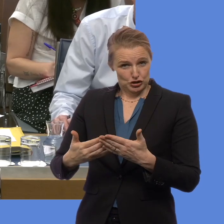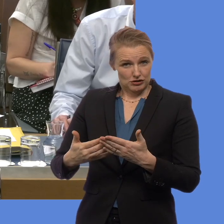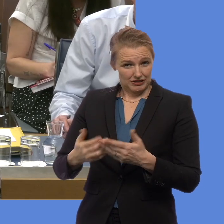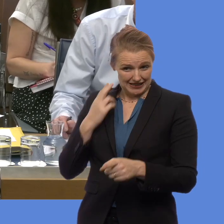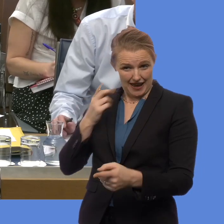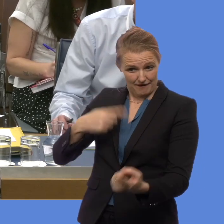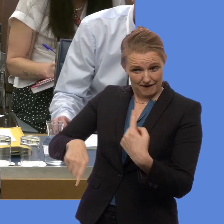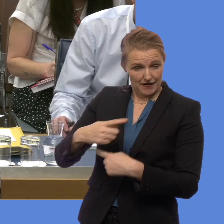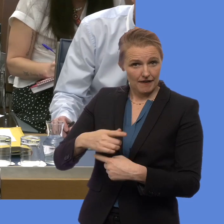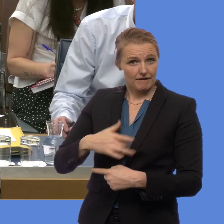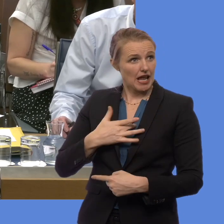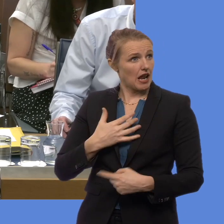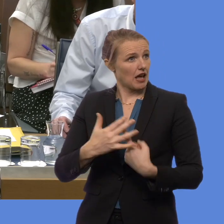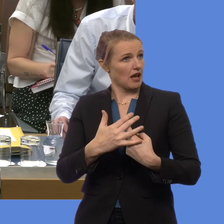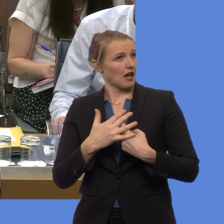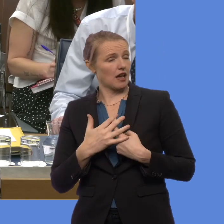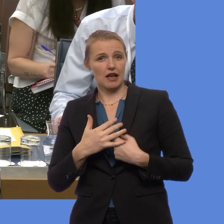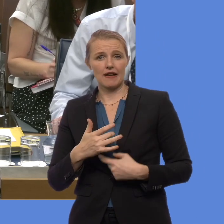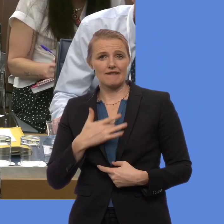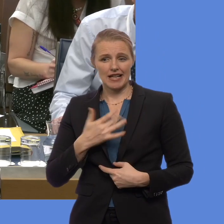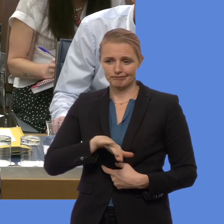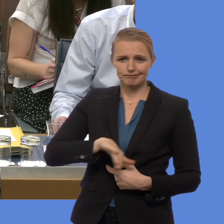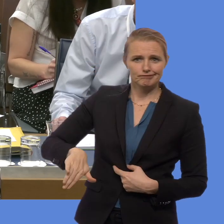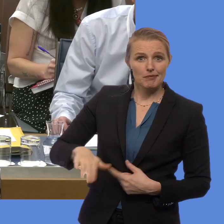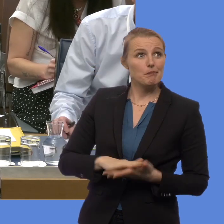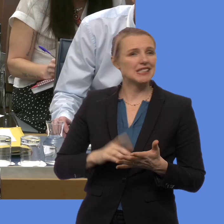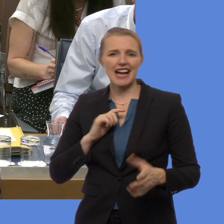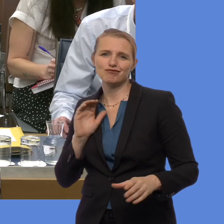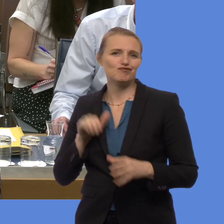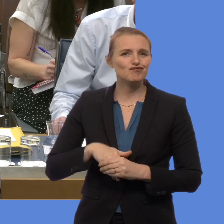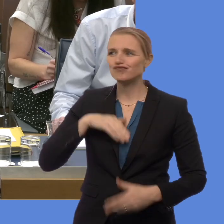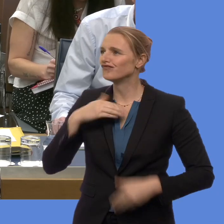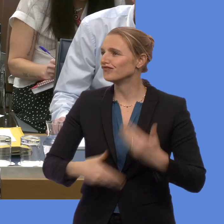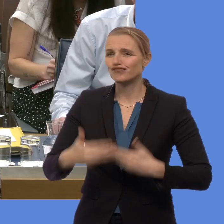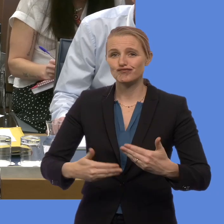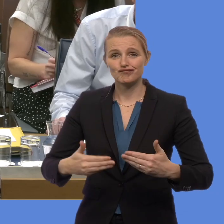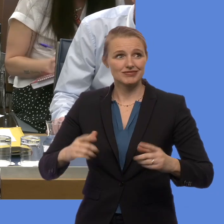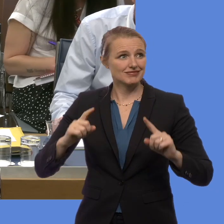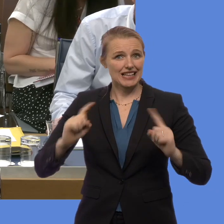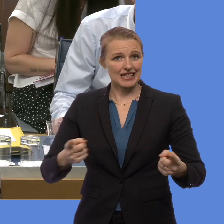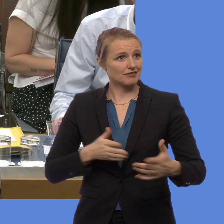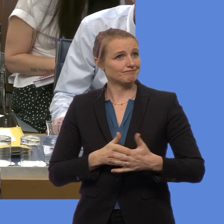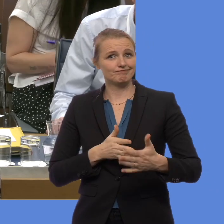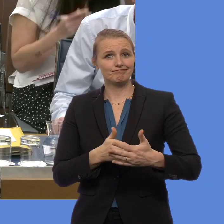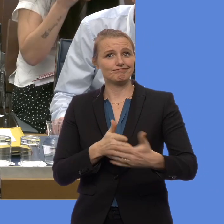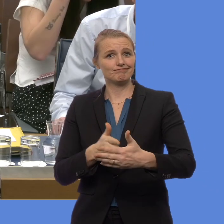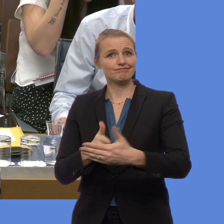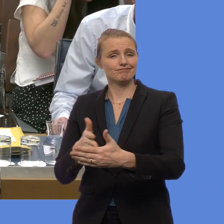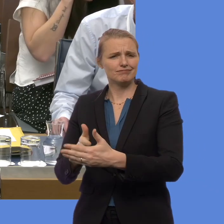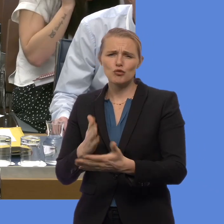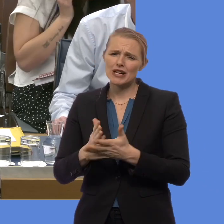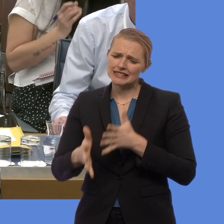issue that affects their ability to participate fully in society. Despite sign language being a legitimate and rich form